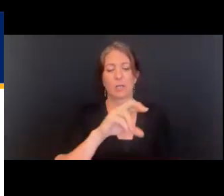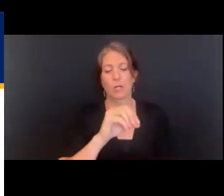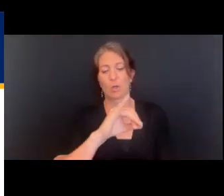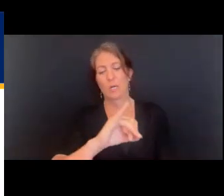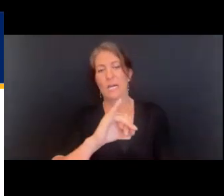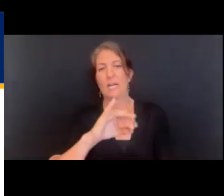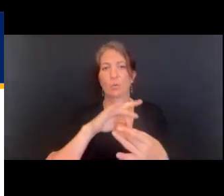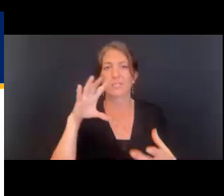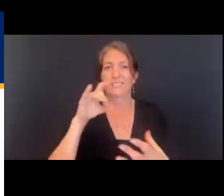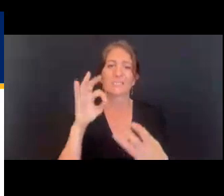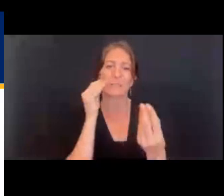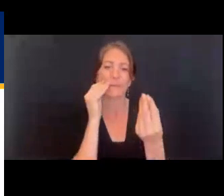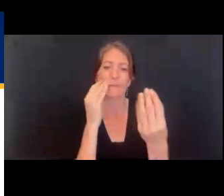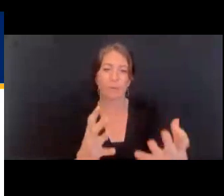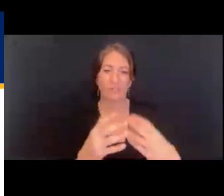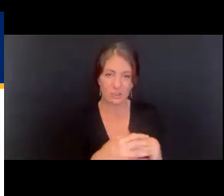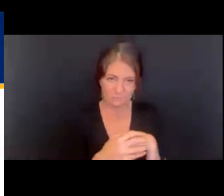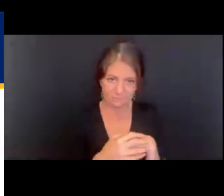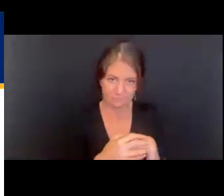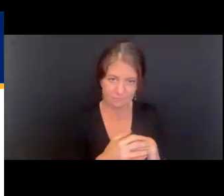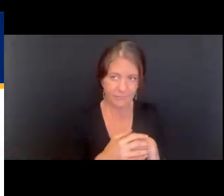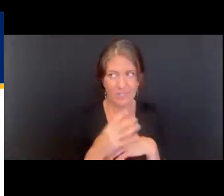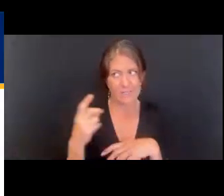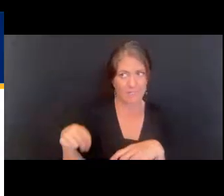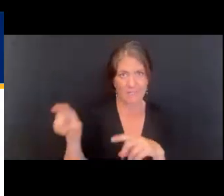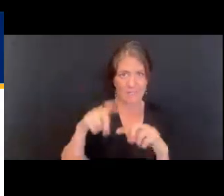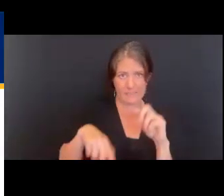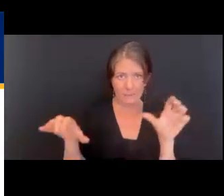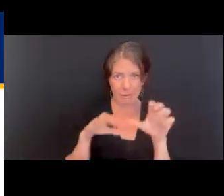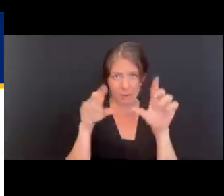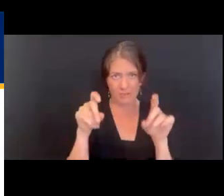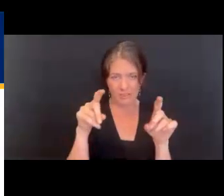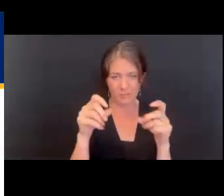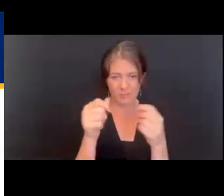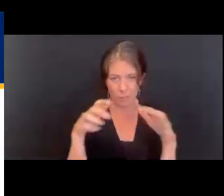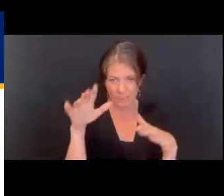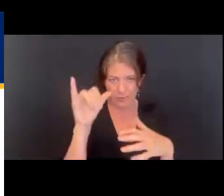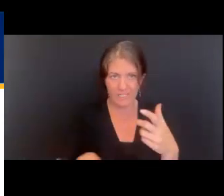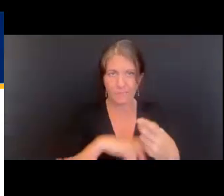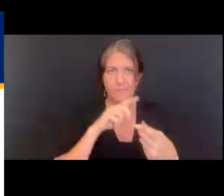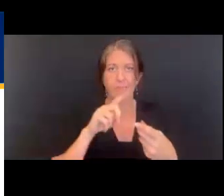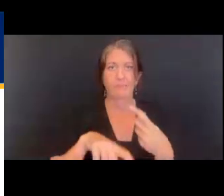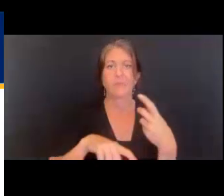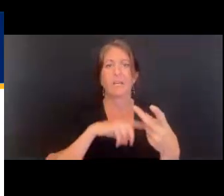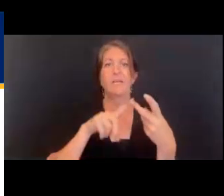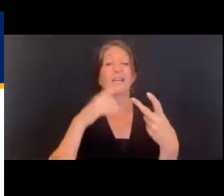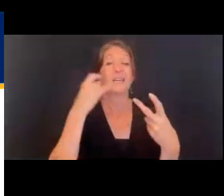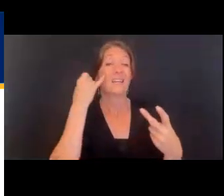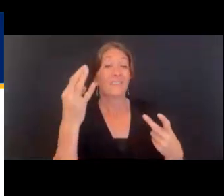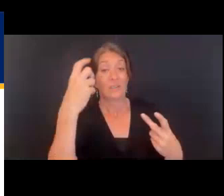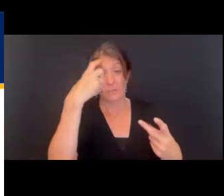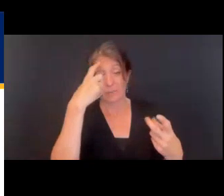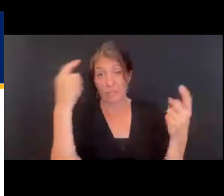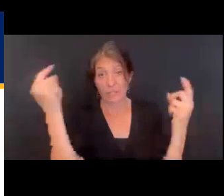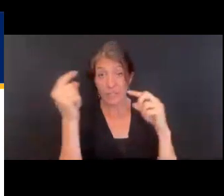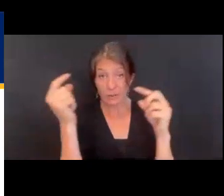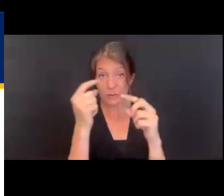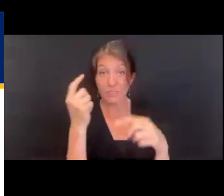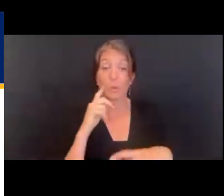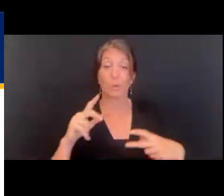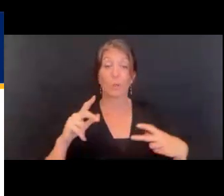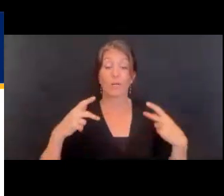file in order to conduct the assessment. For brain injury and physical disability waivers,